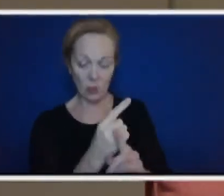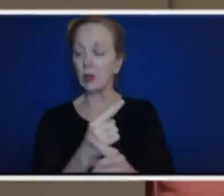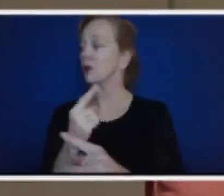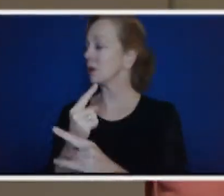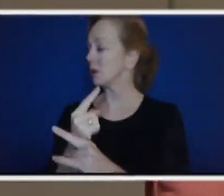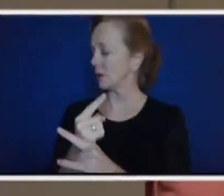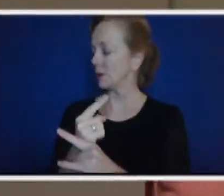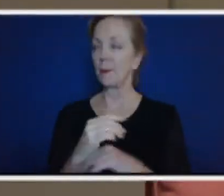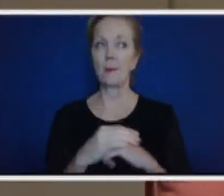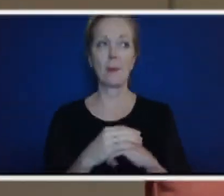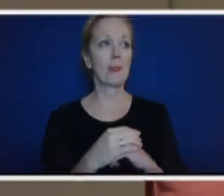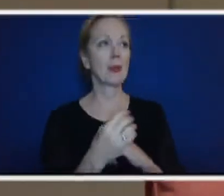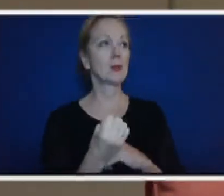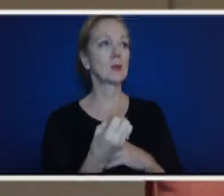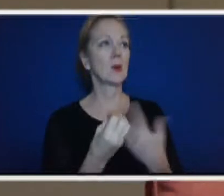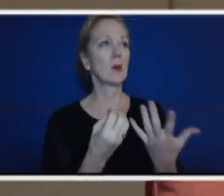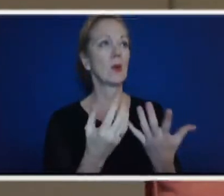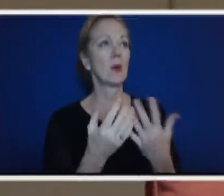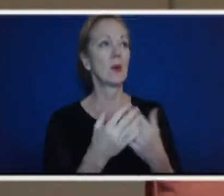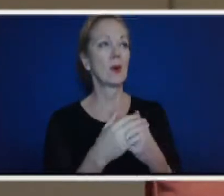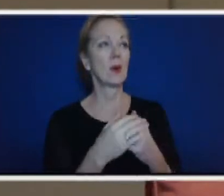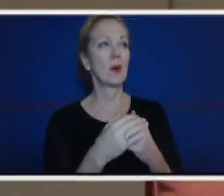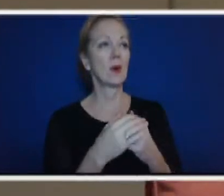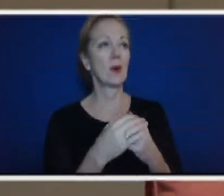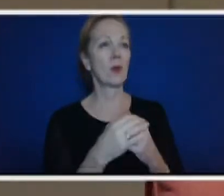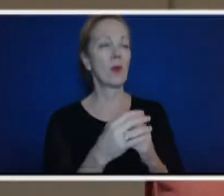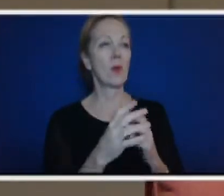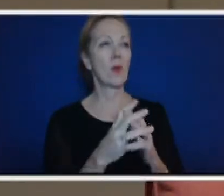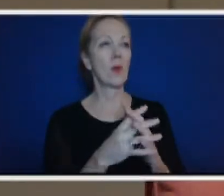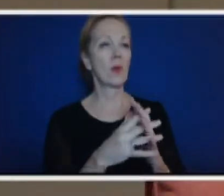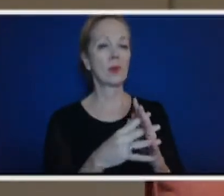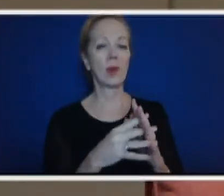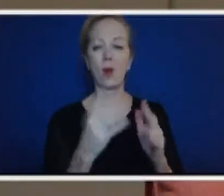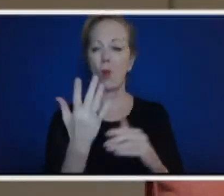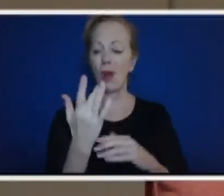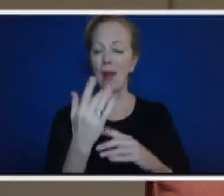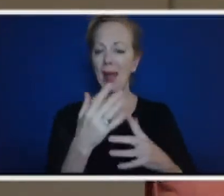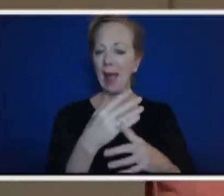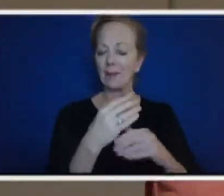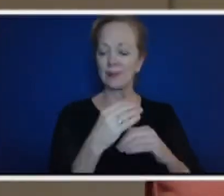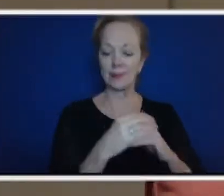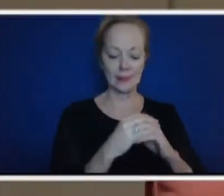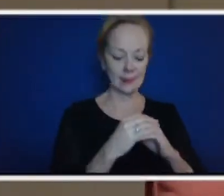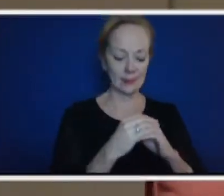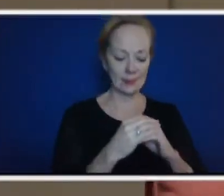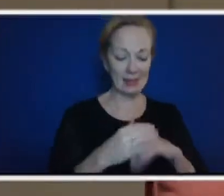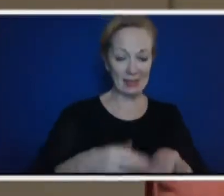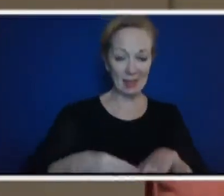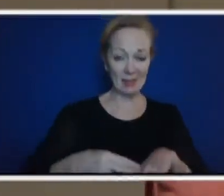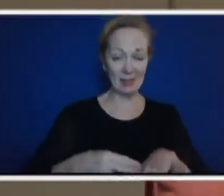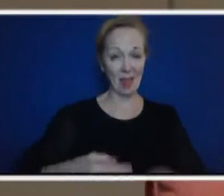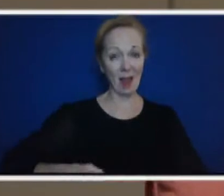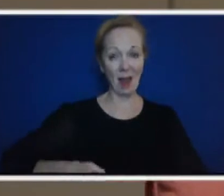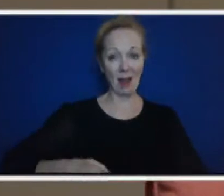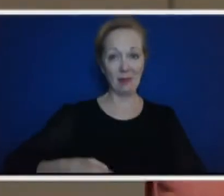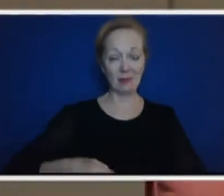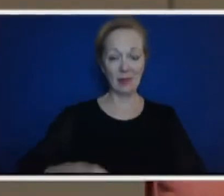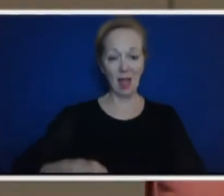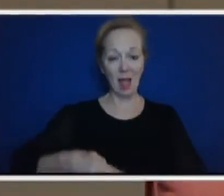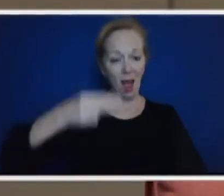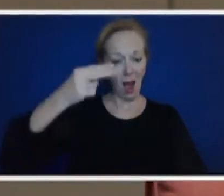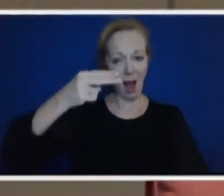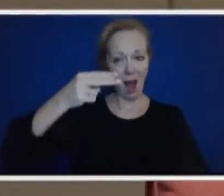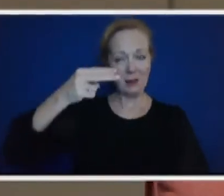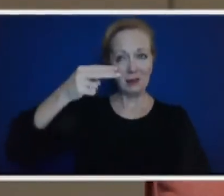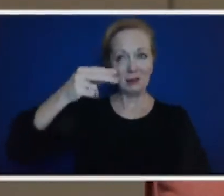we hearing this? And is the height, right now, would we just be voting on